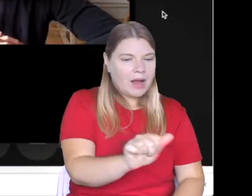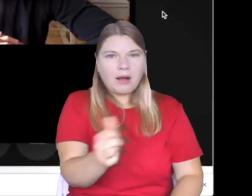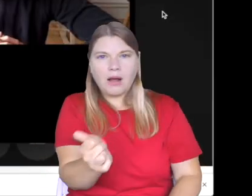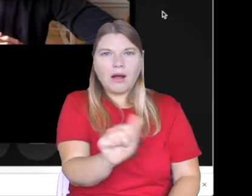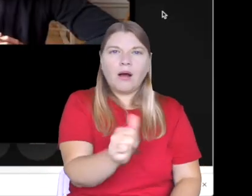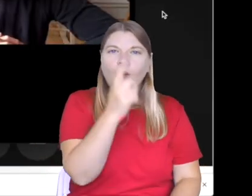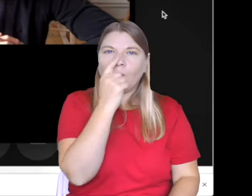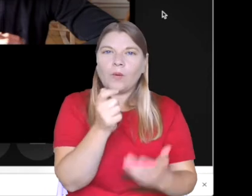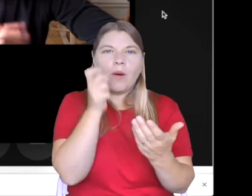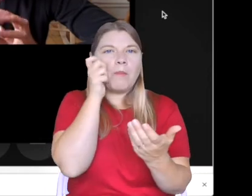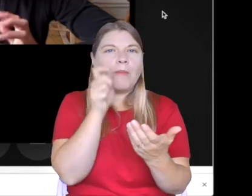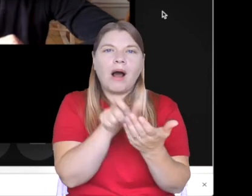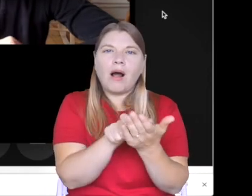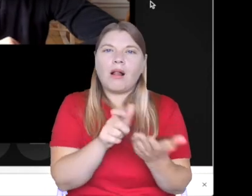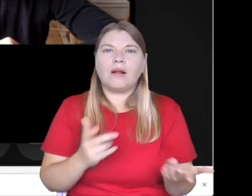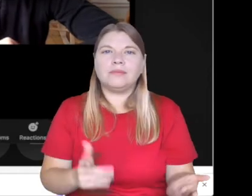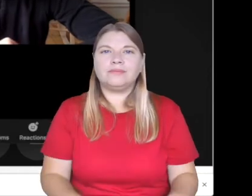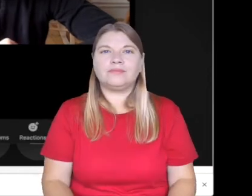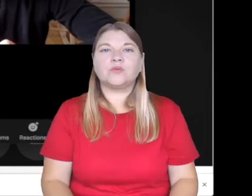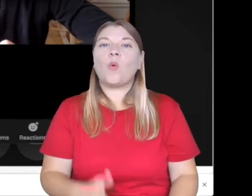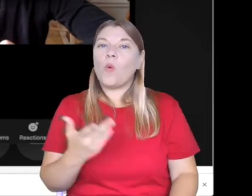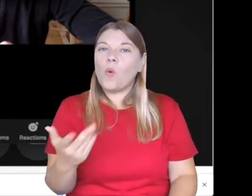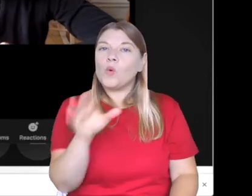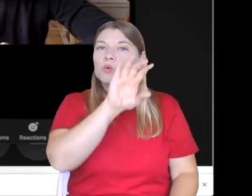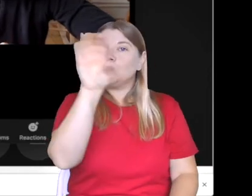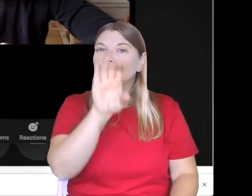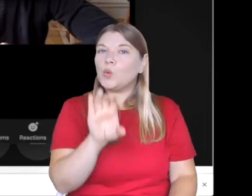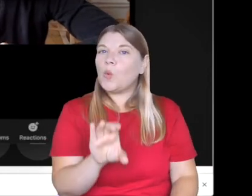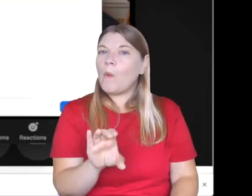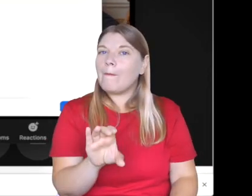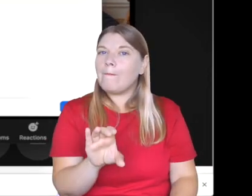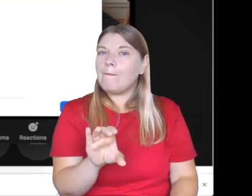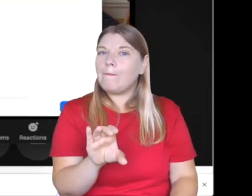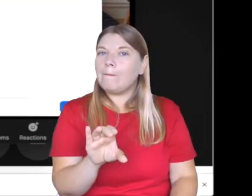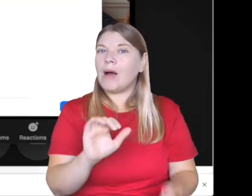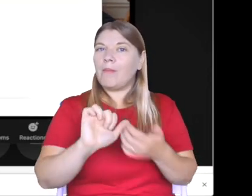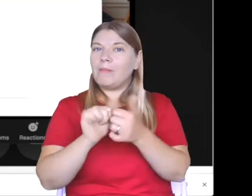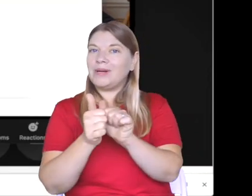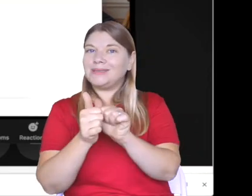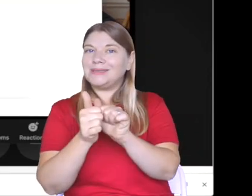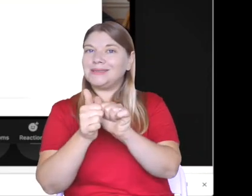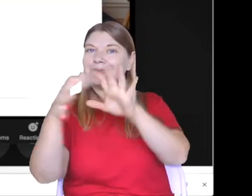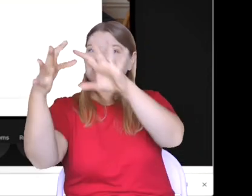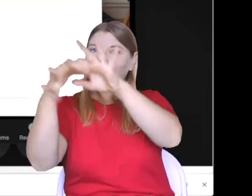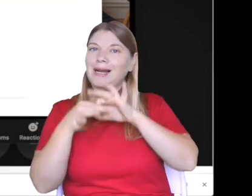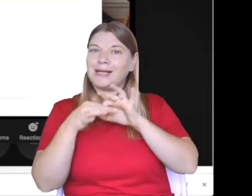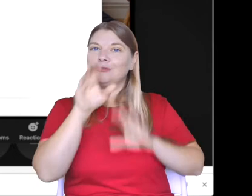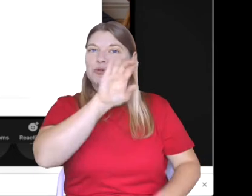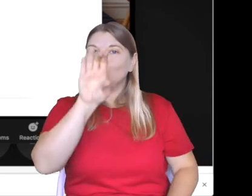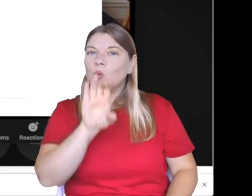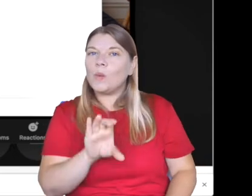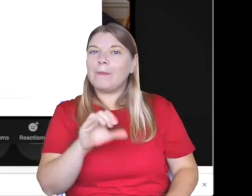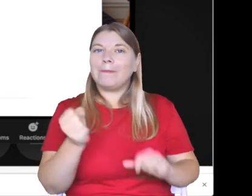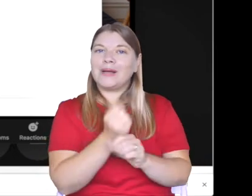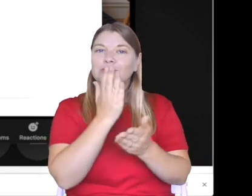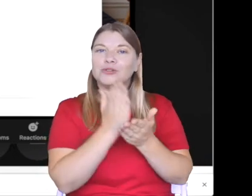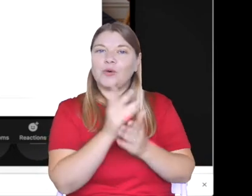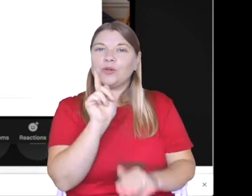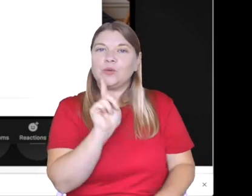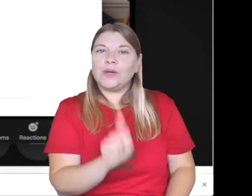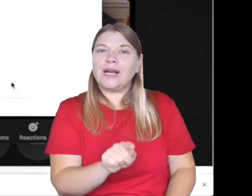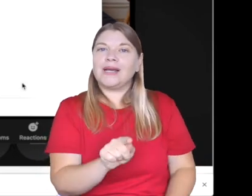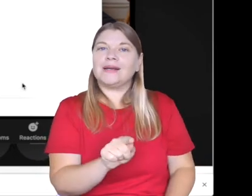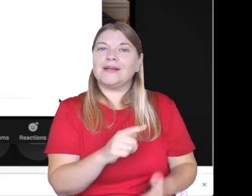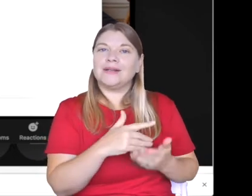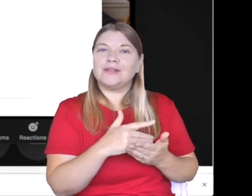Zoom with a buddy in this session, make sure you share your screen and check share computer